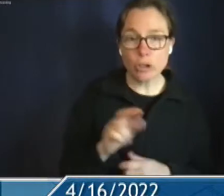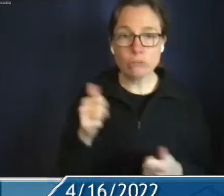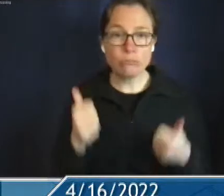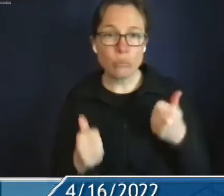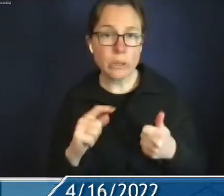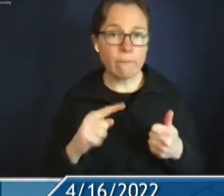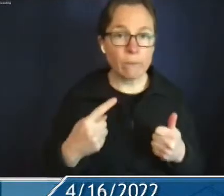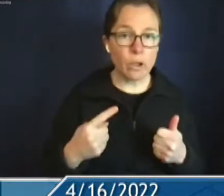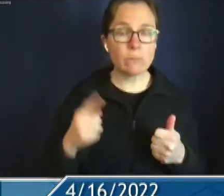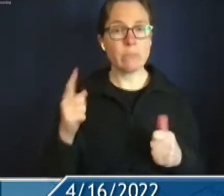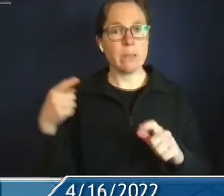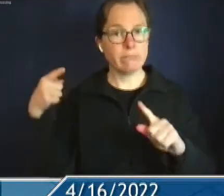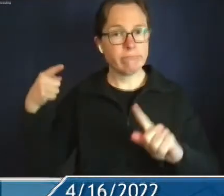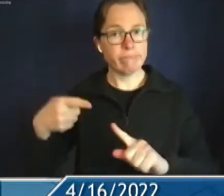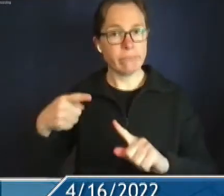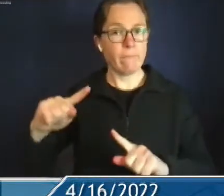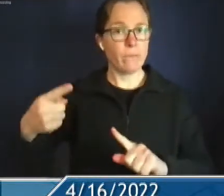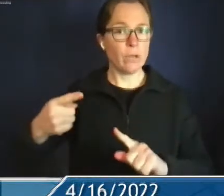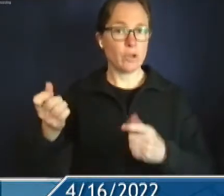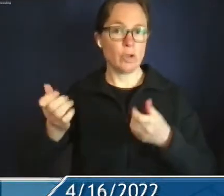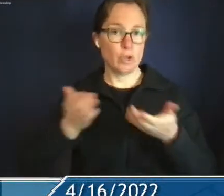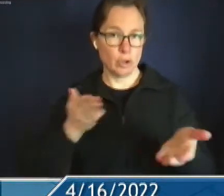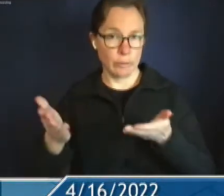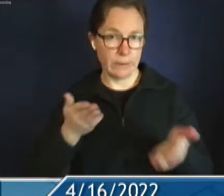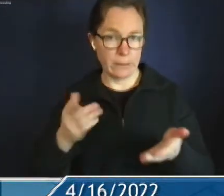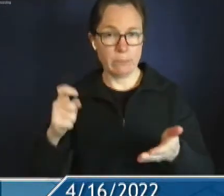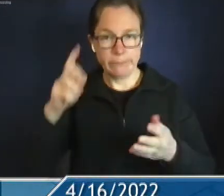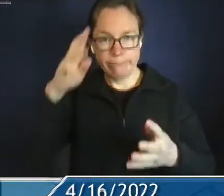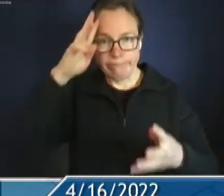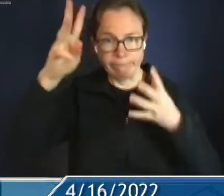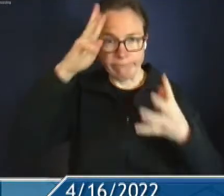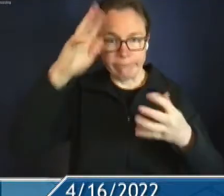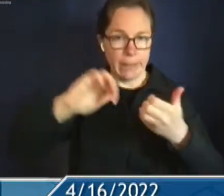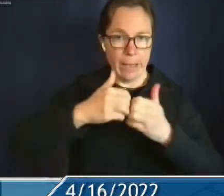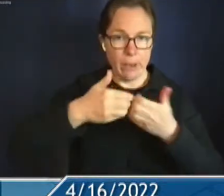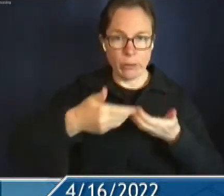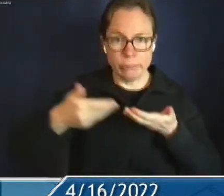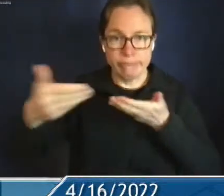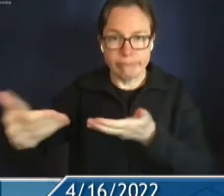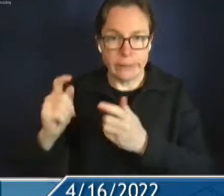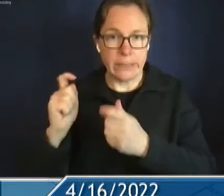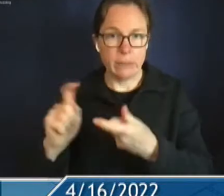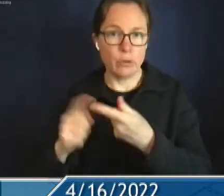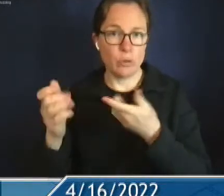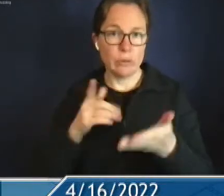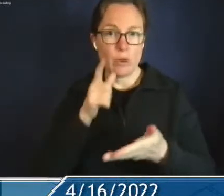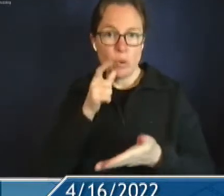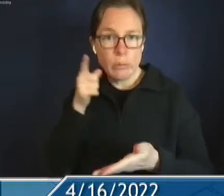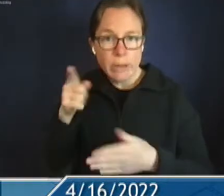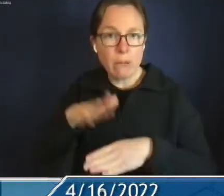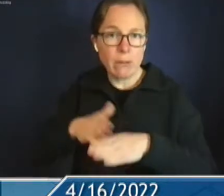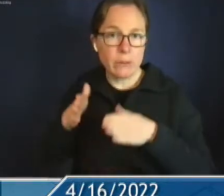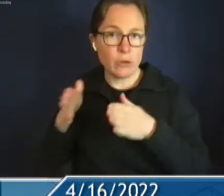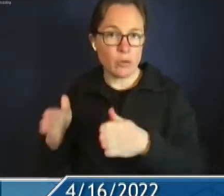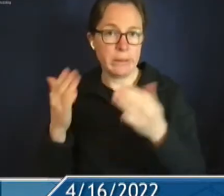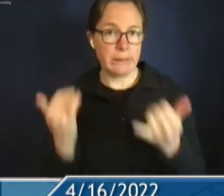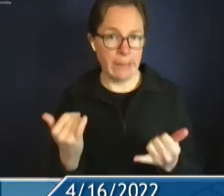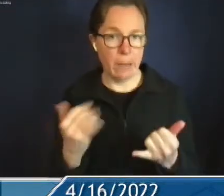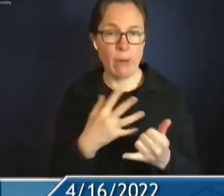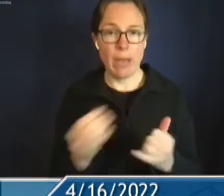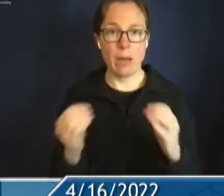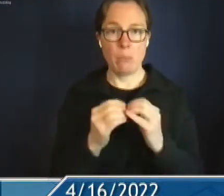can creatively innovate and get the services directly to those who are on our streets, and really innovate for